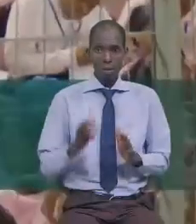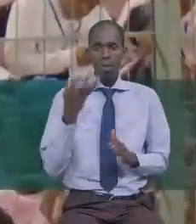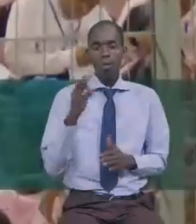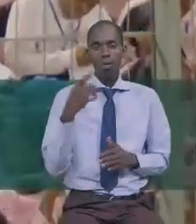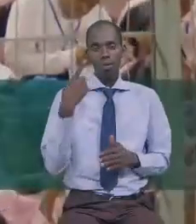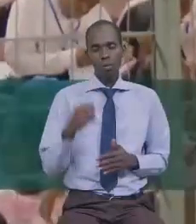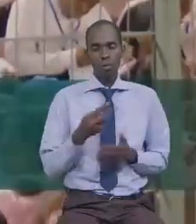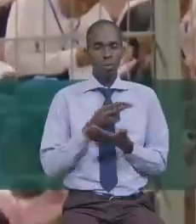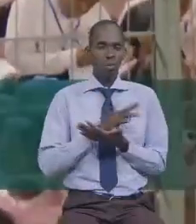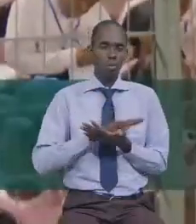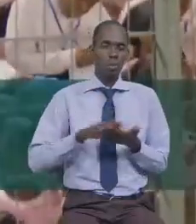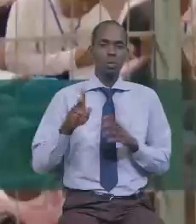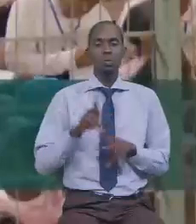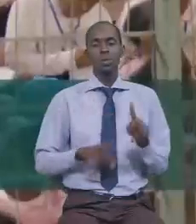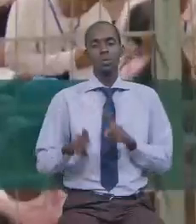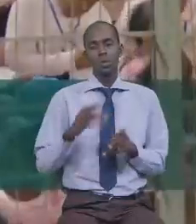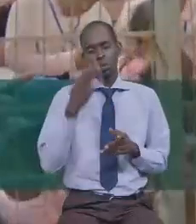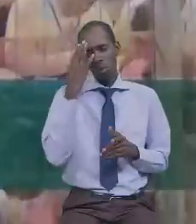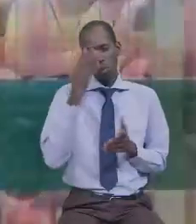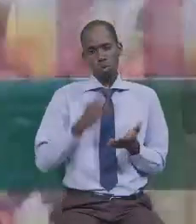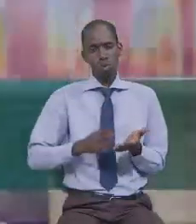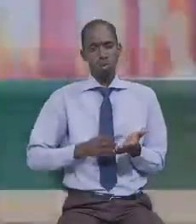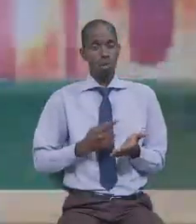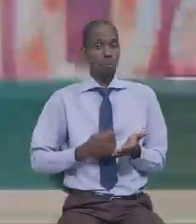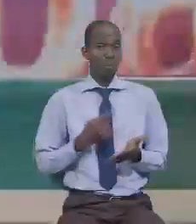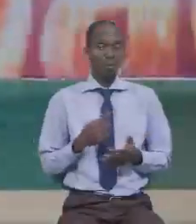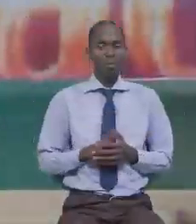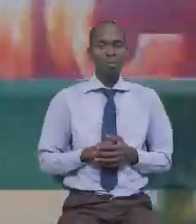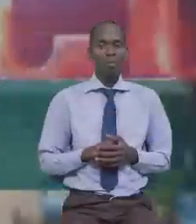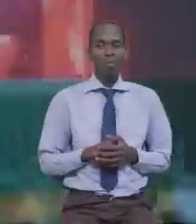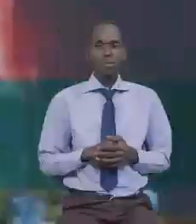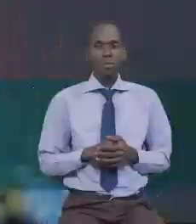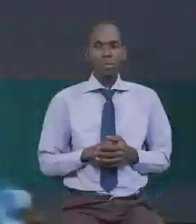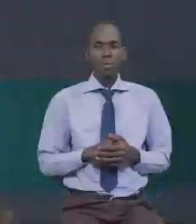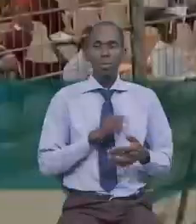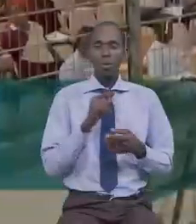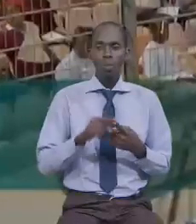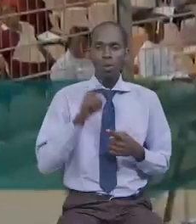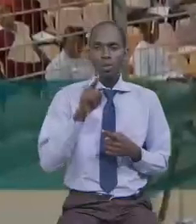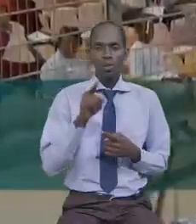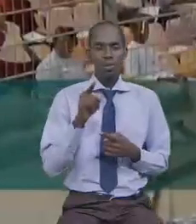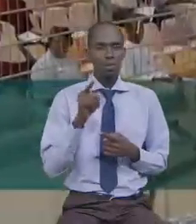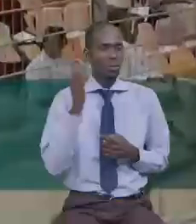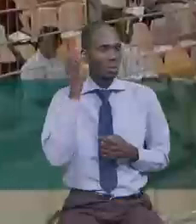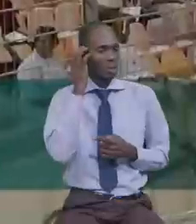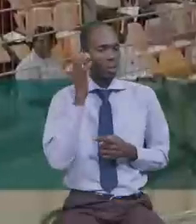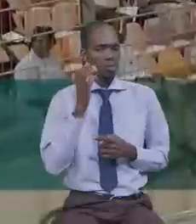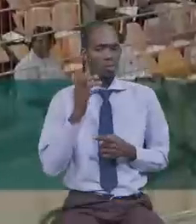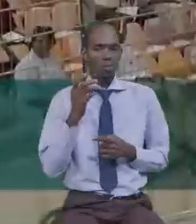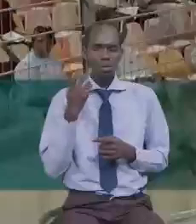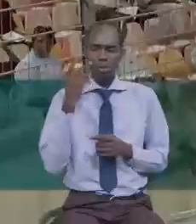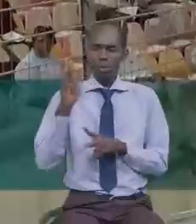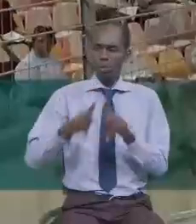godly. Sometimes when you hear people and they say